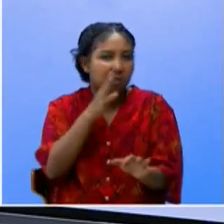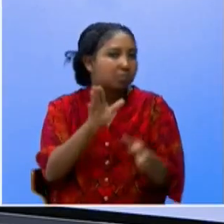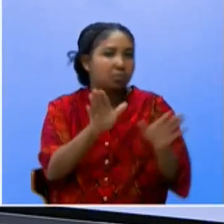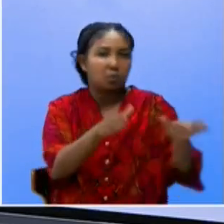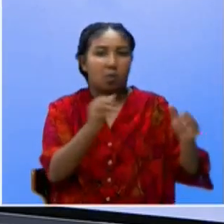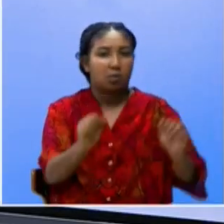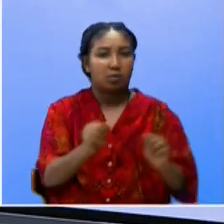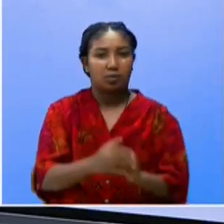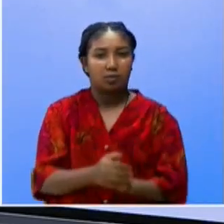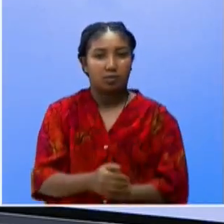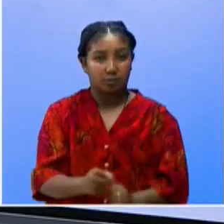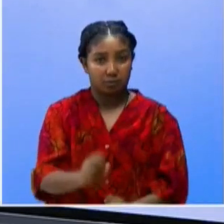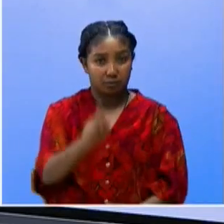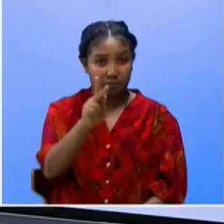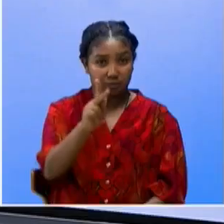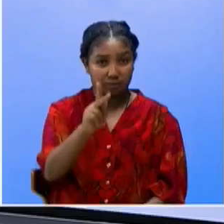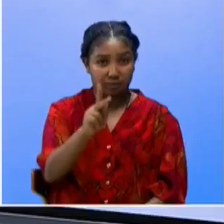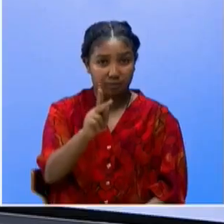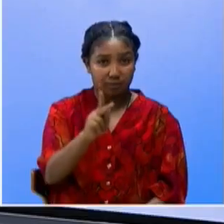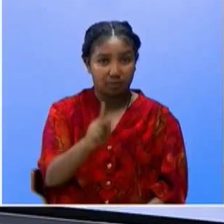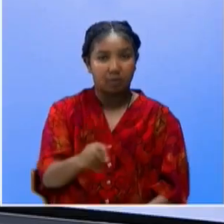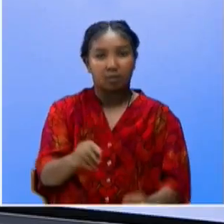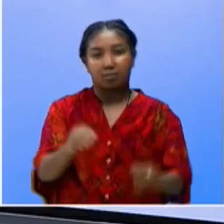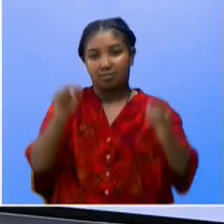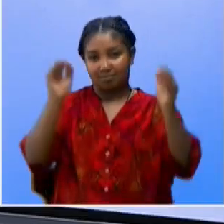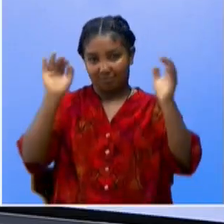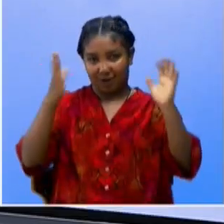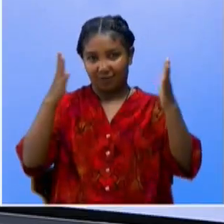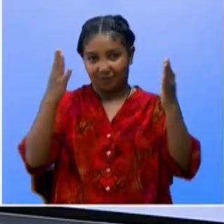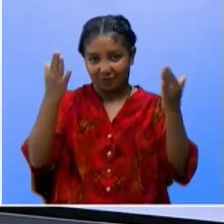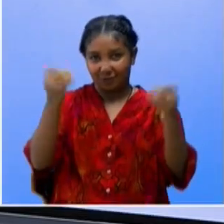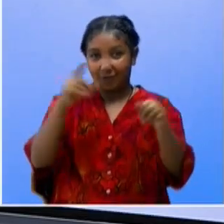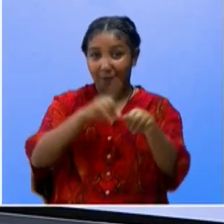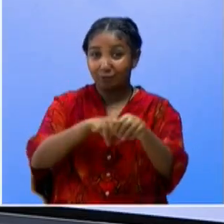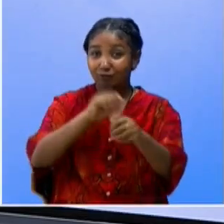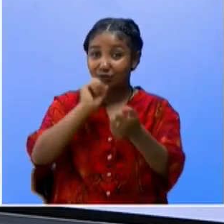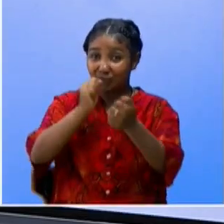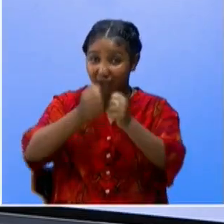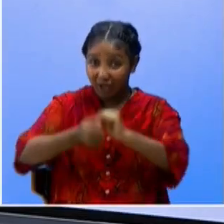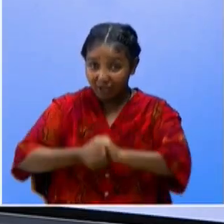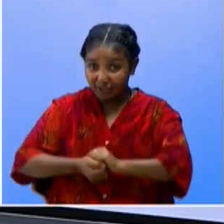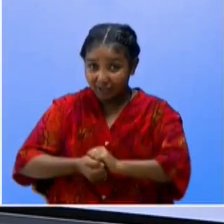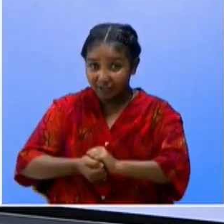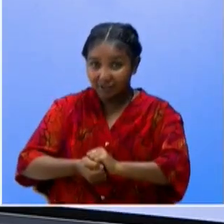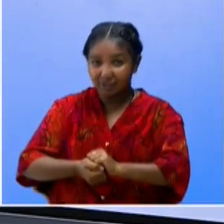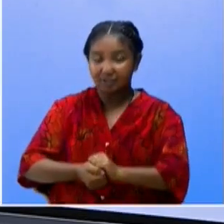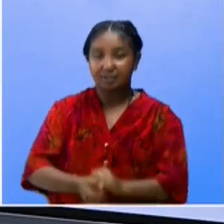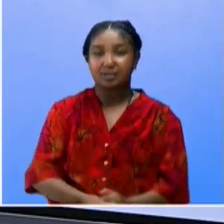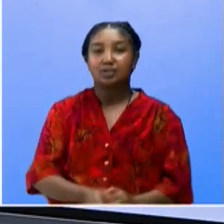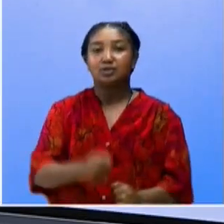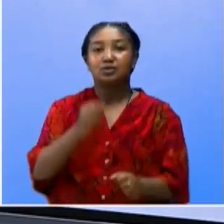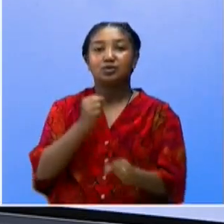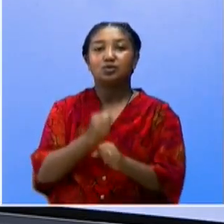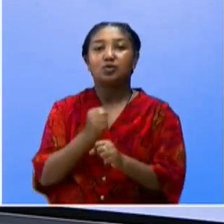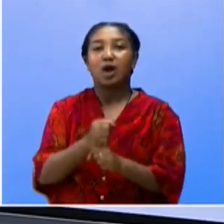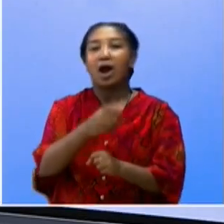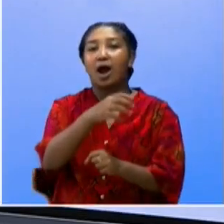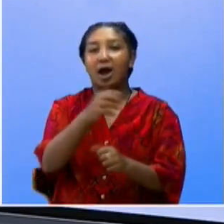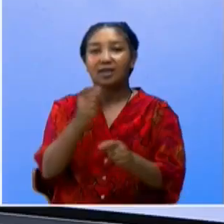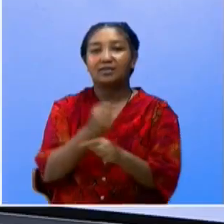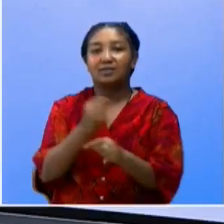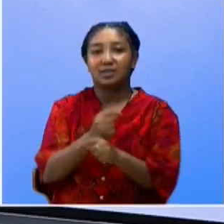can leave it. Okay? Bravo. Now it is time to change. It's time to do an